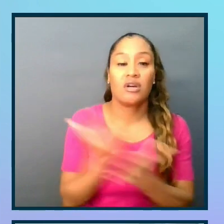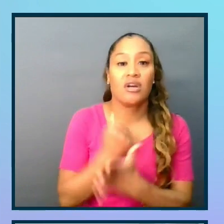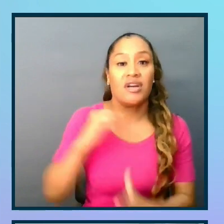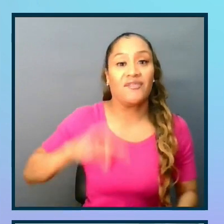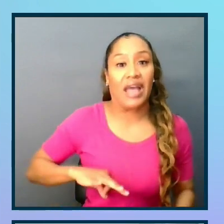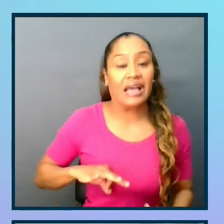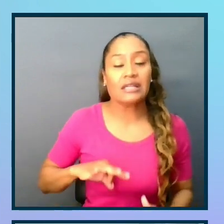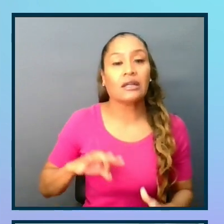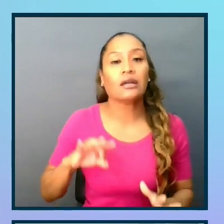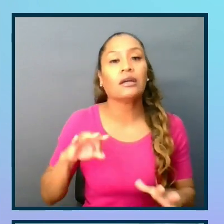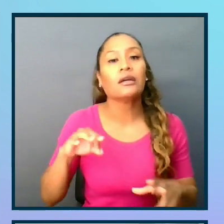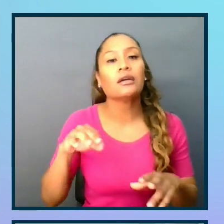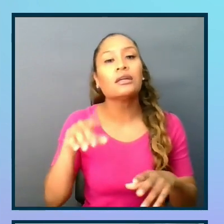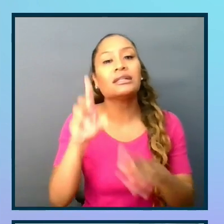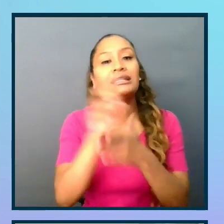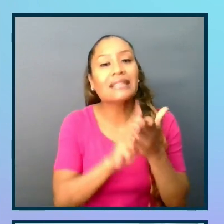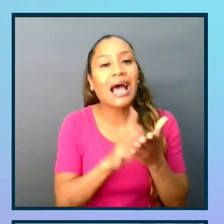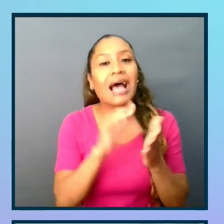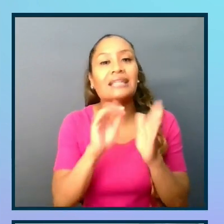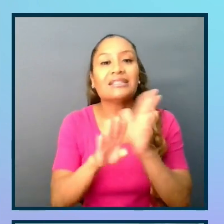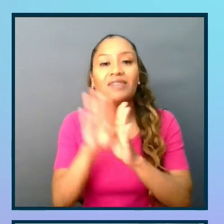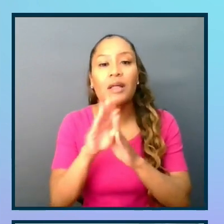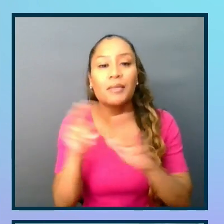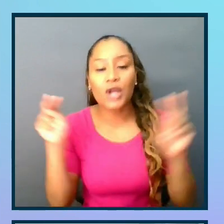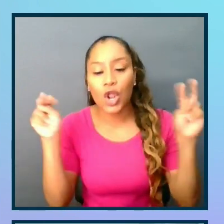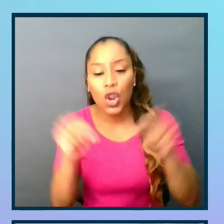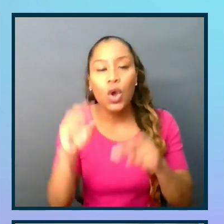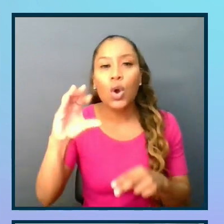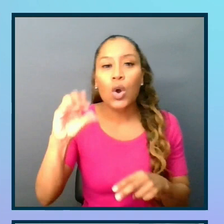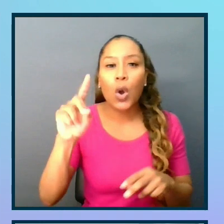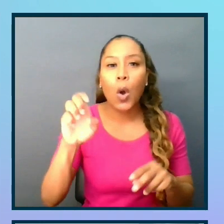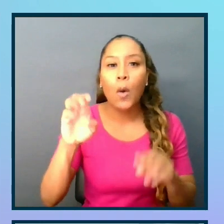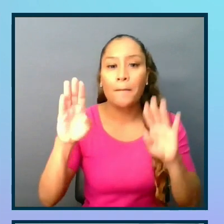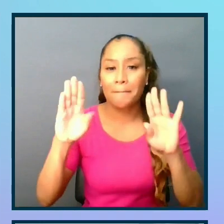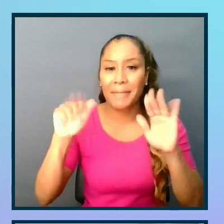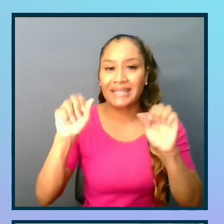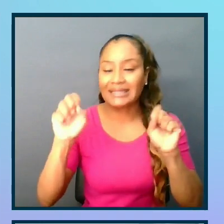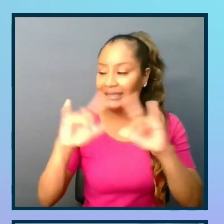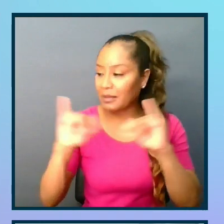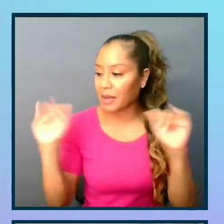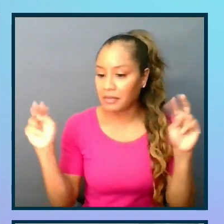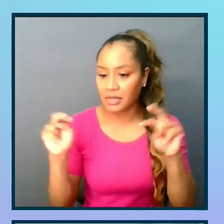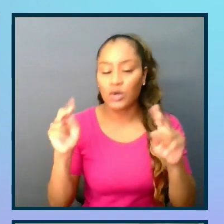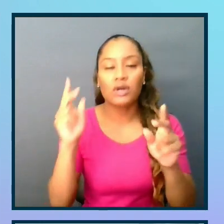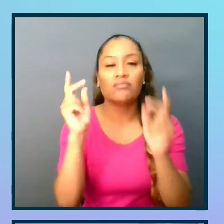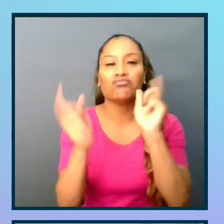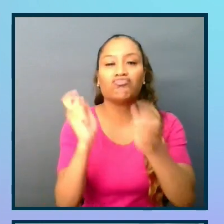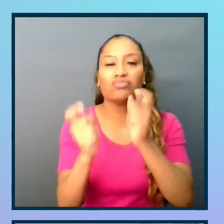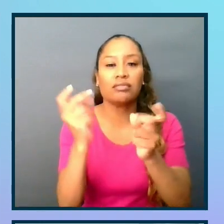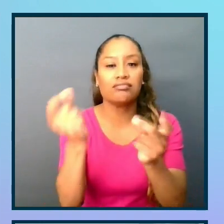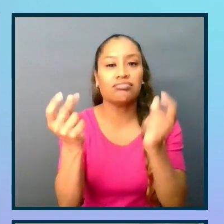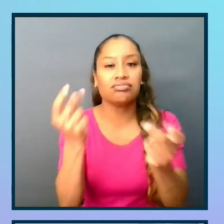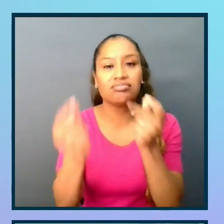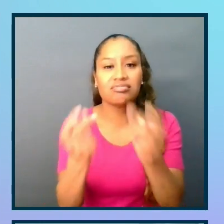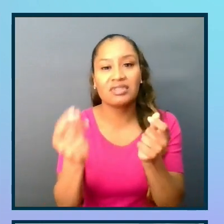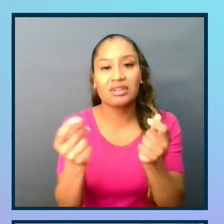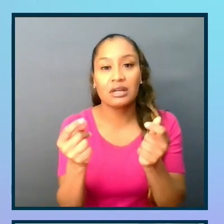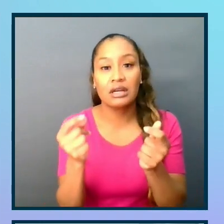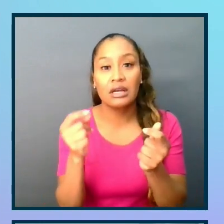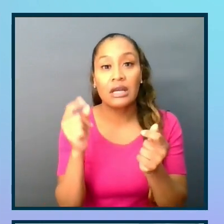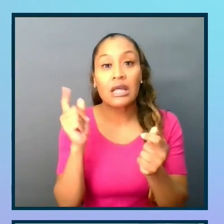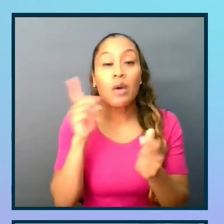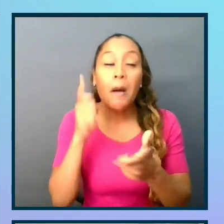it allows the designer and the developer to be looking at the code base at the same time and make adjustments on the fly. This isn't a place where they're going to do